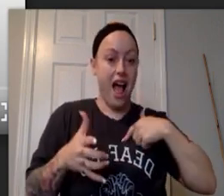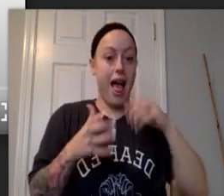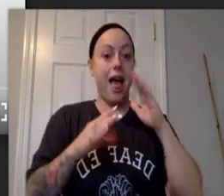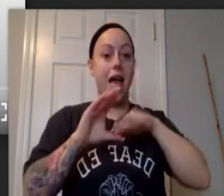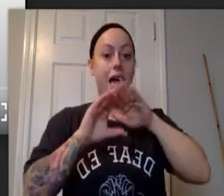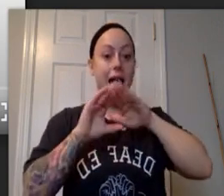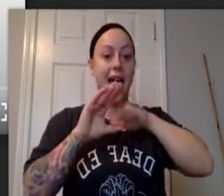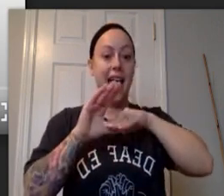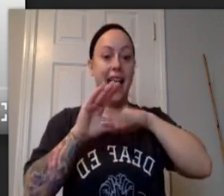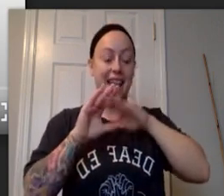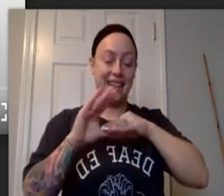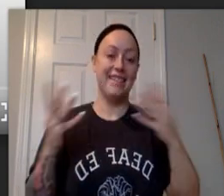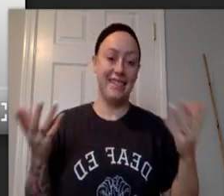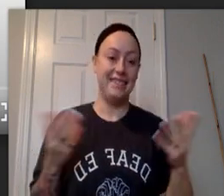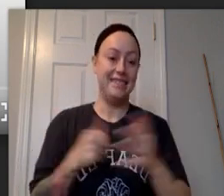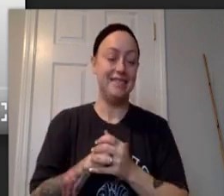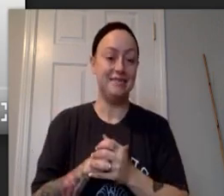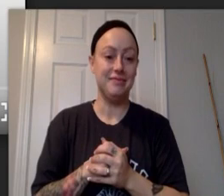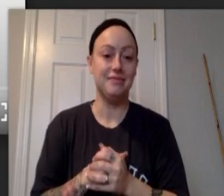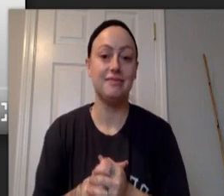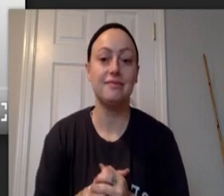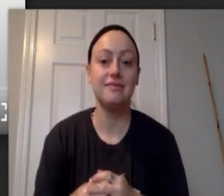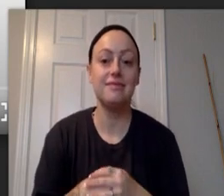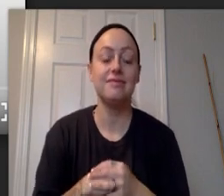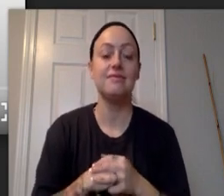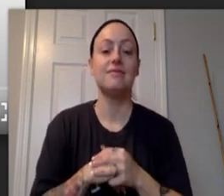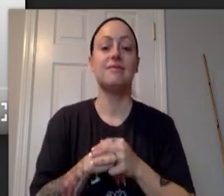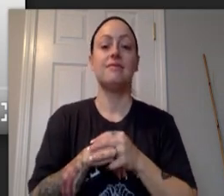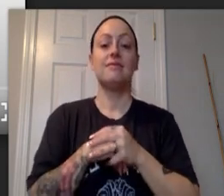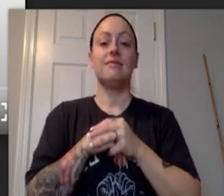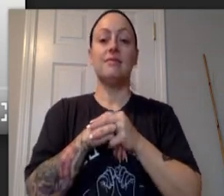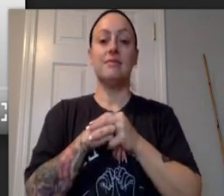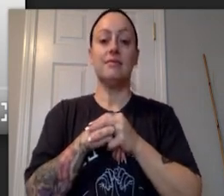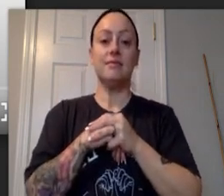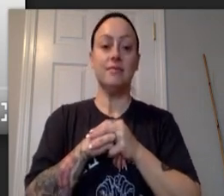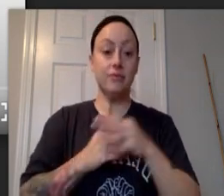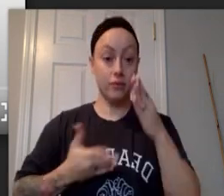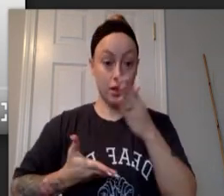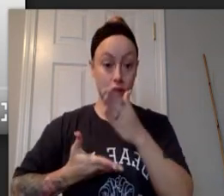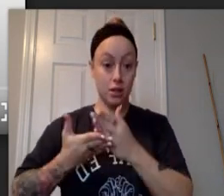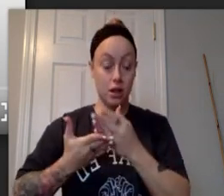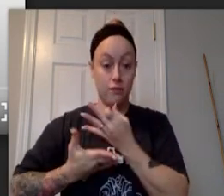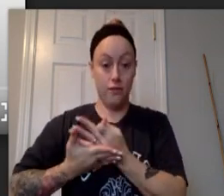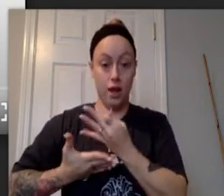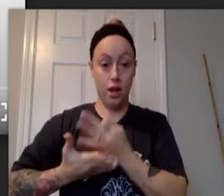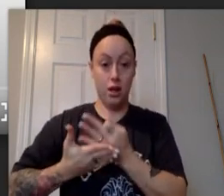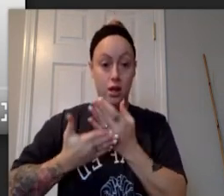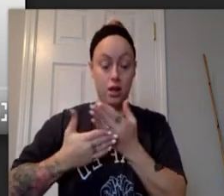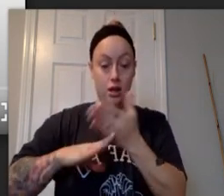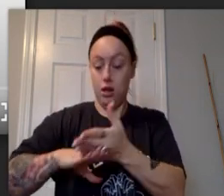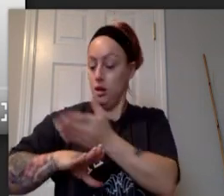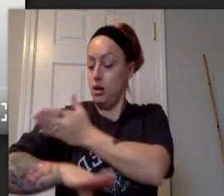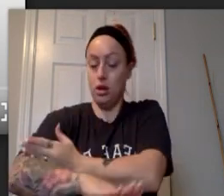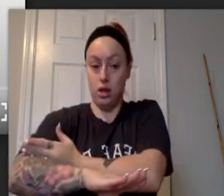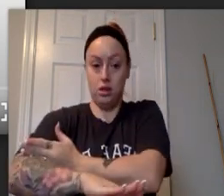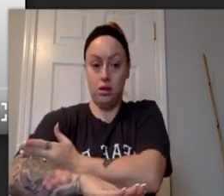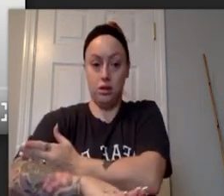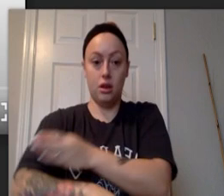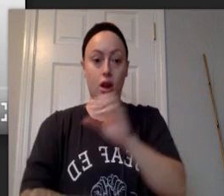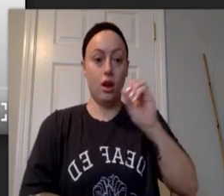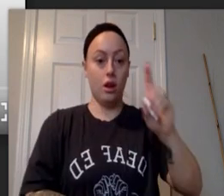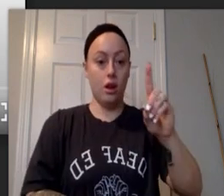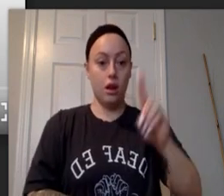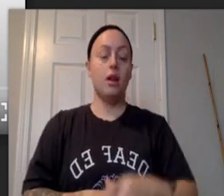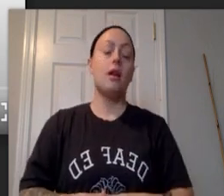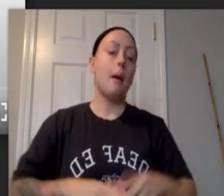of a recording, right? So, some of the factors that increase our risk of overdose. So, purchasing from the black market and